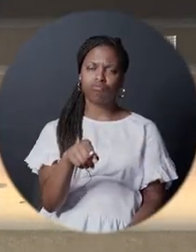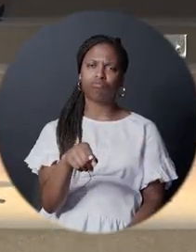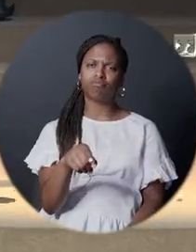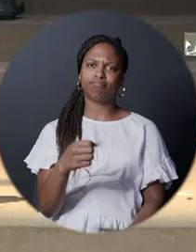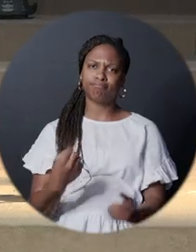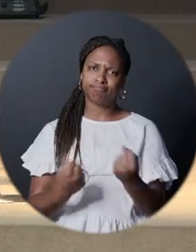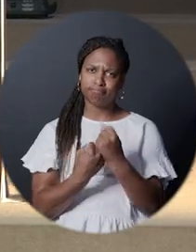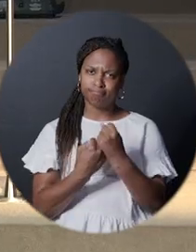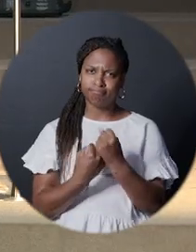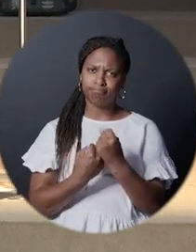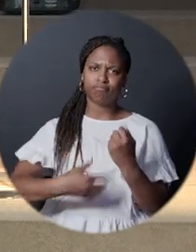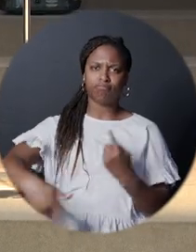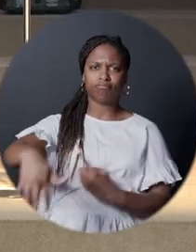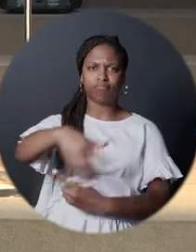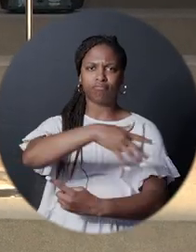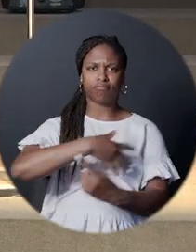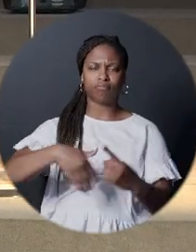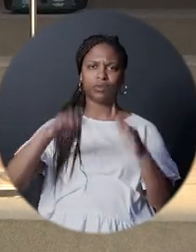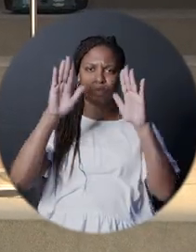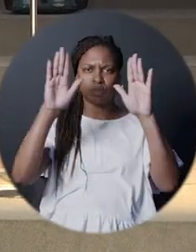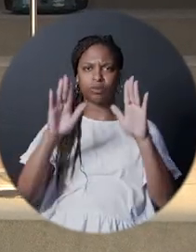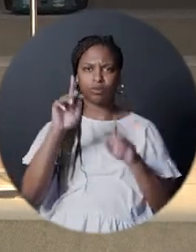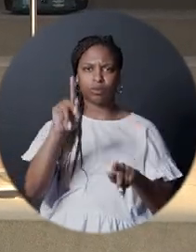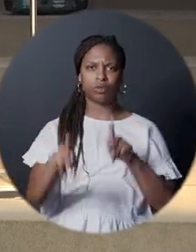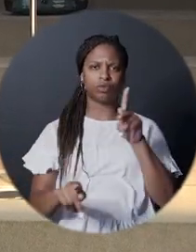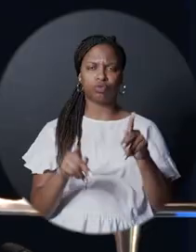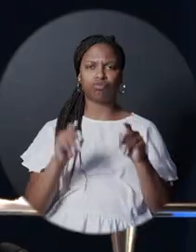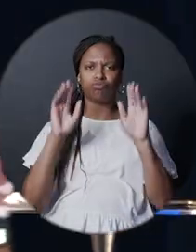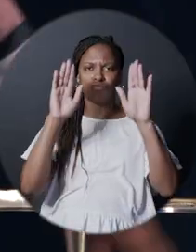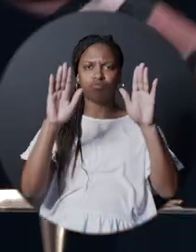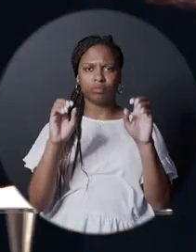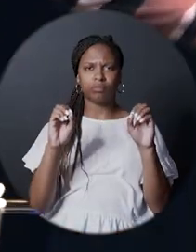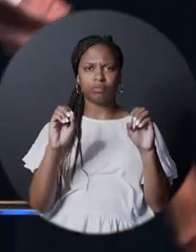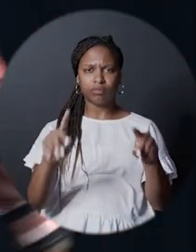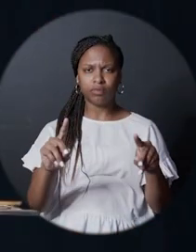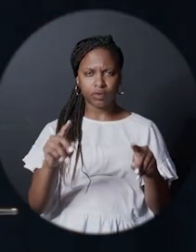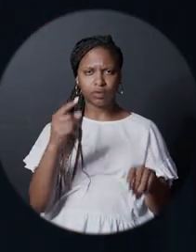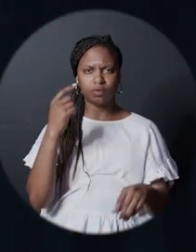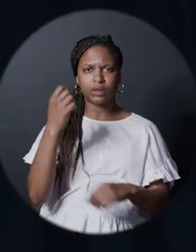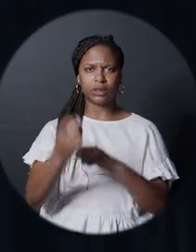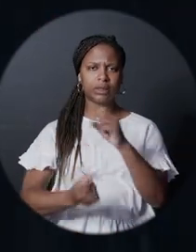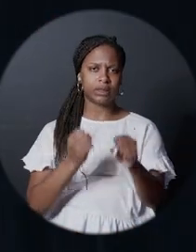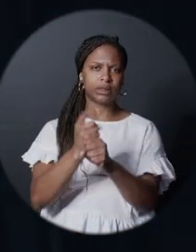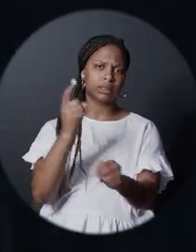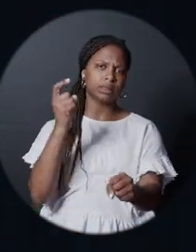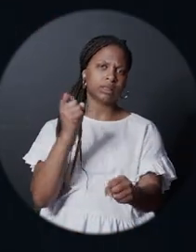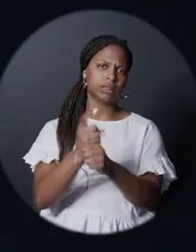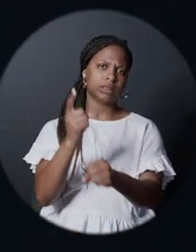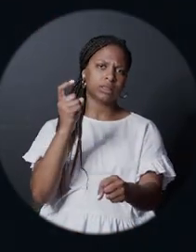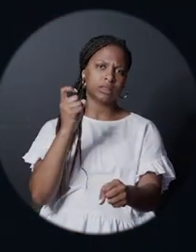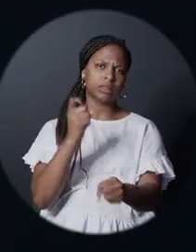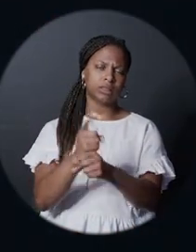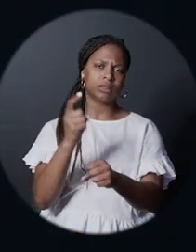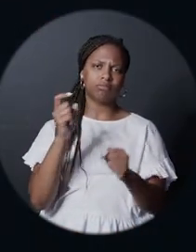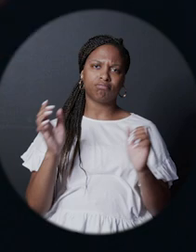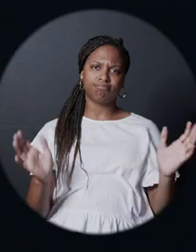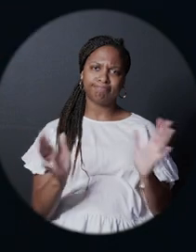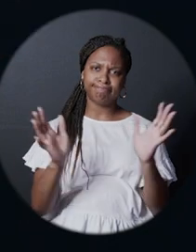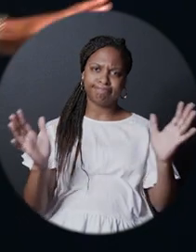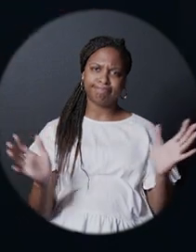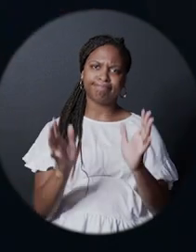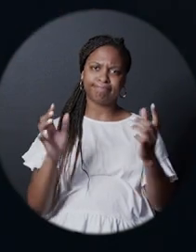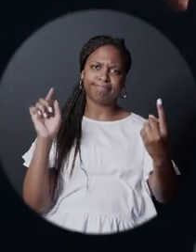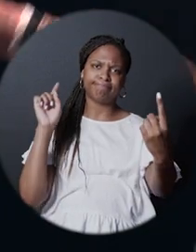investing in you and putting you around great people and giving you great opportunities. For year after year after year, I've